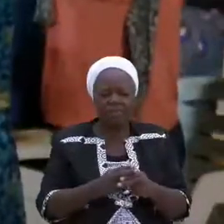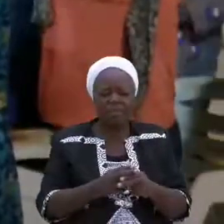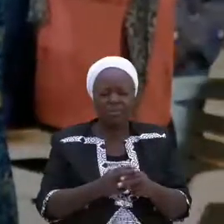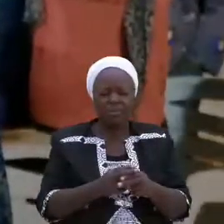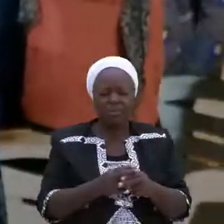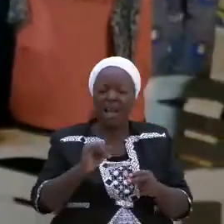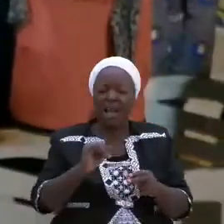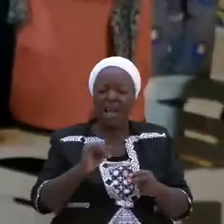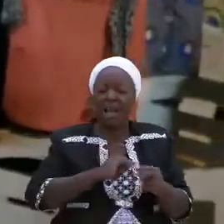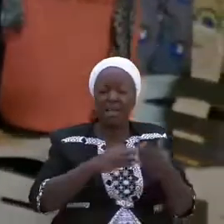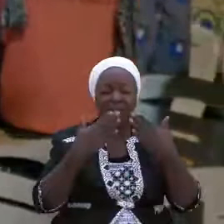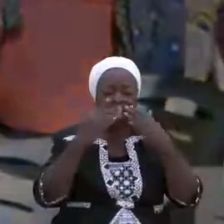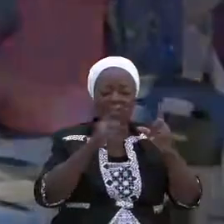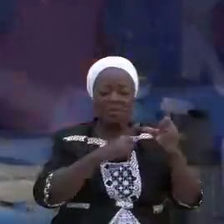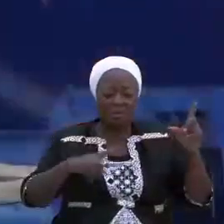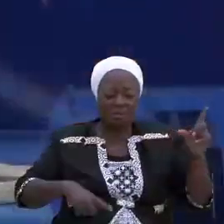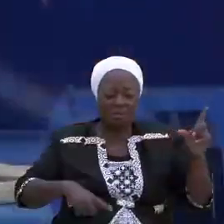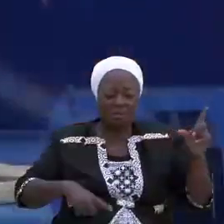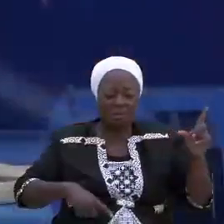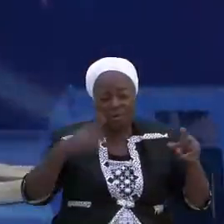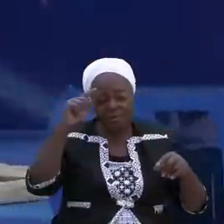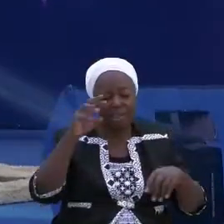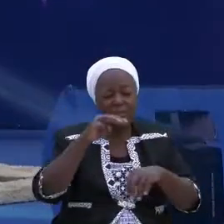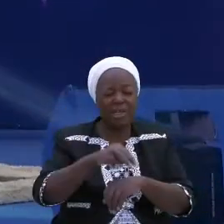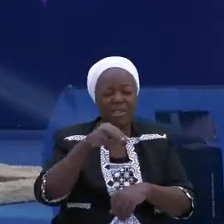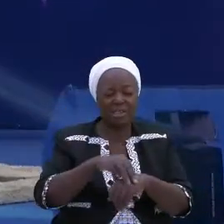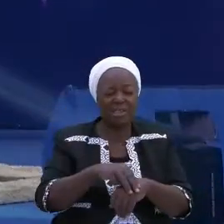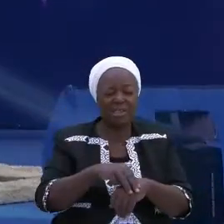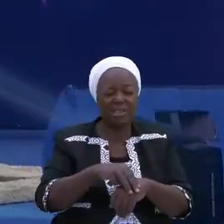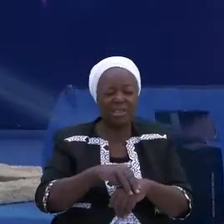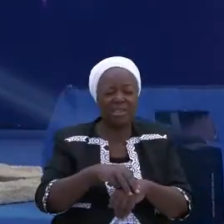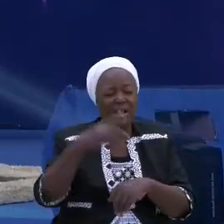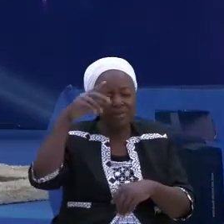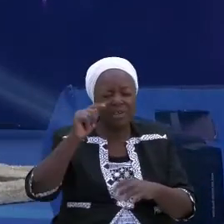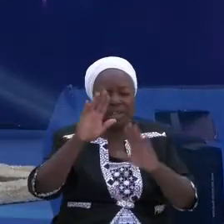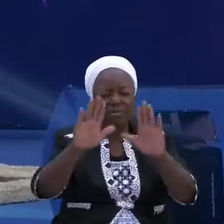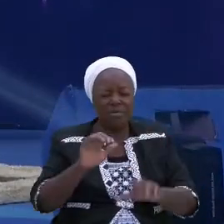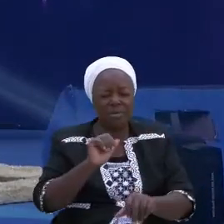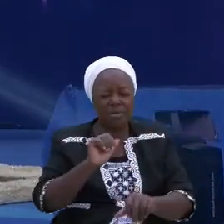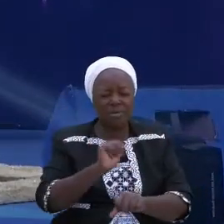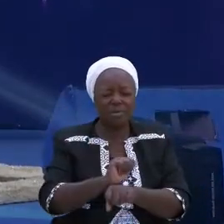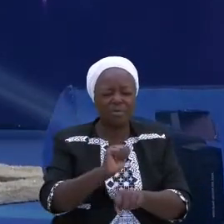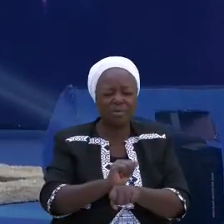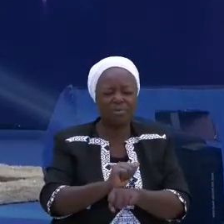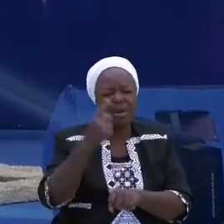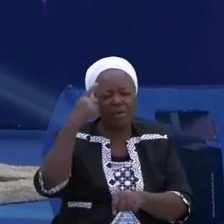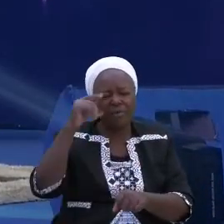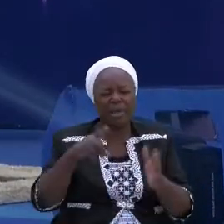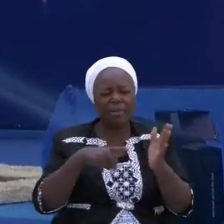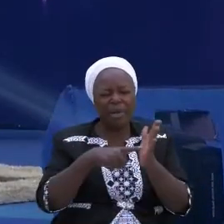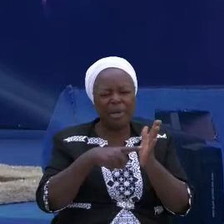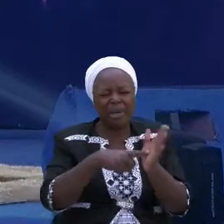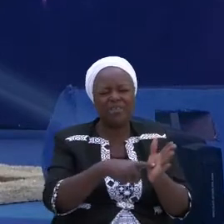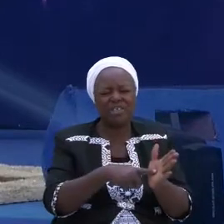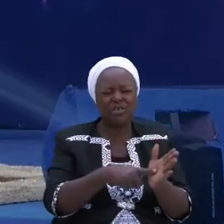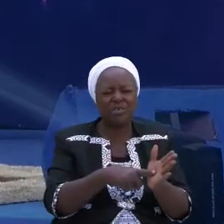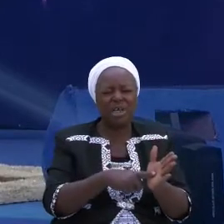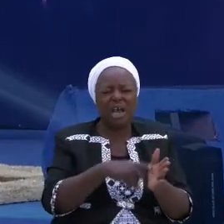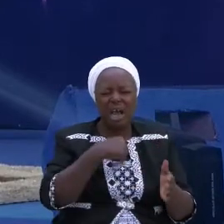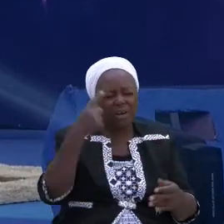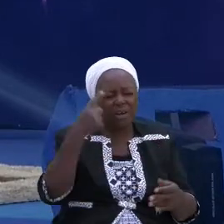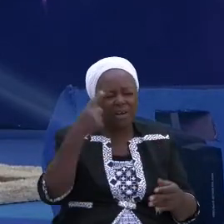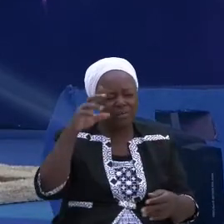i thank you lord for the message for the miracle for the manifestation and for the